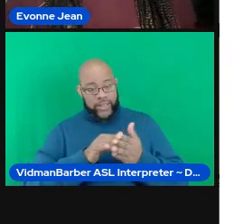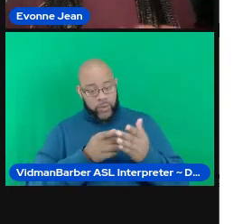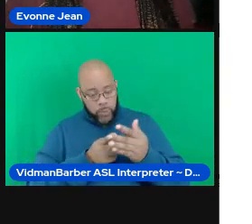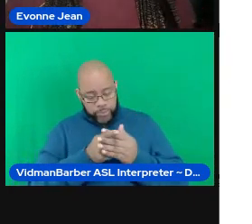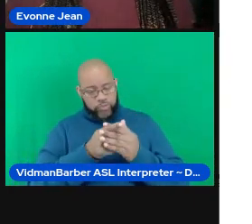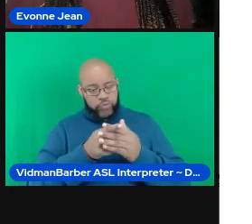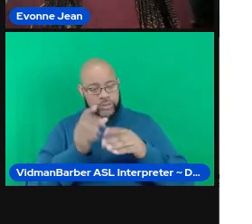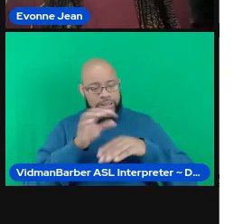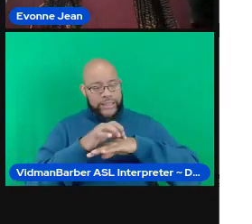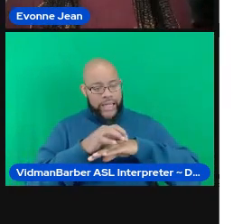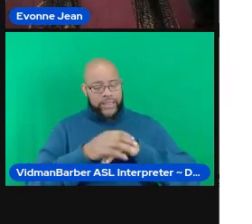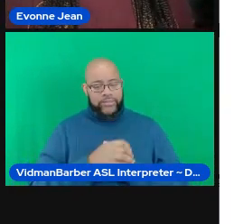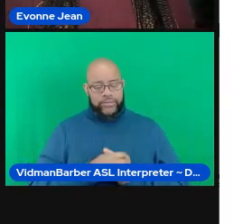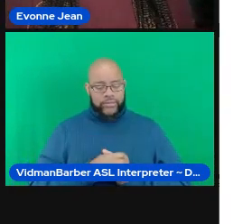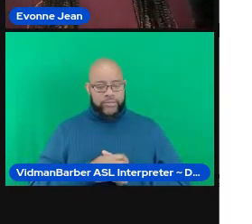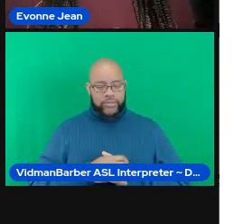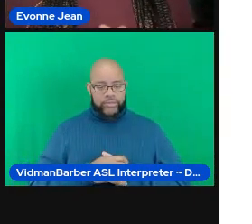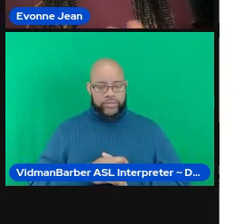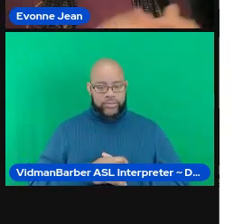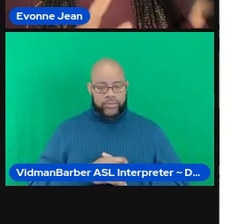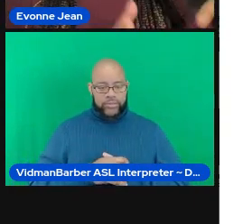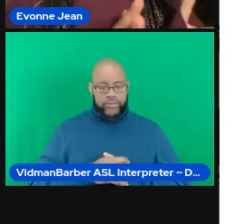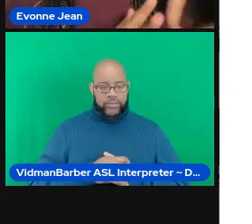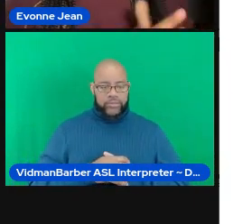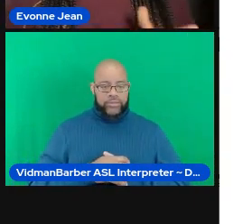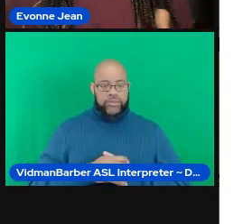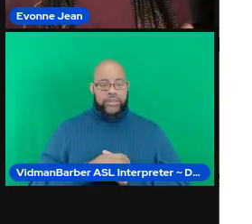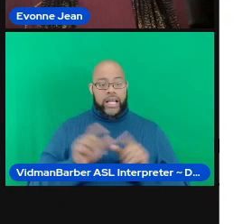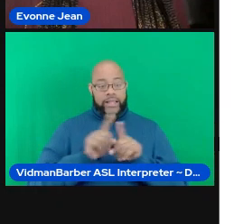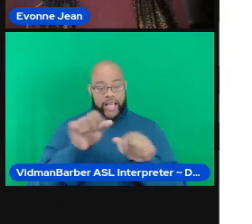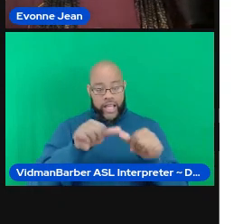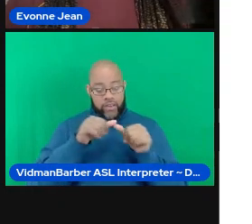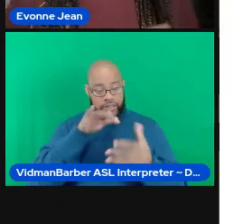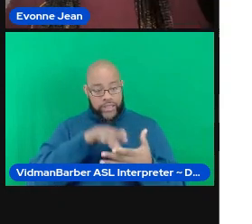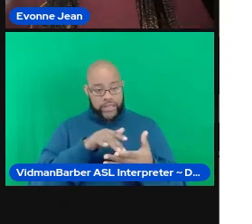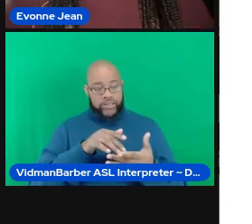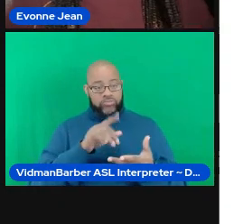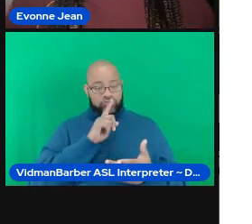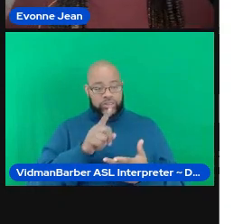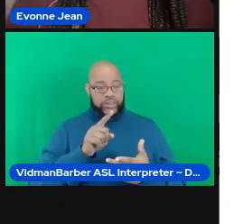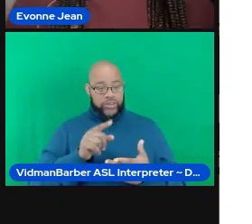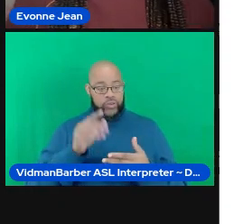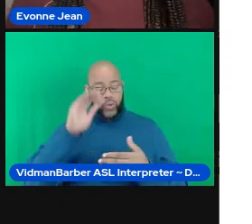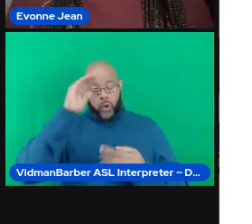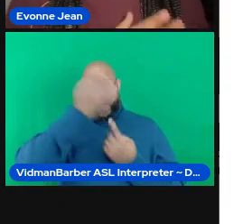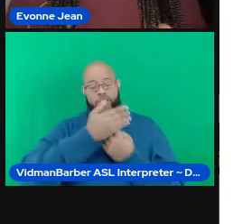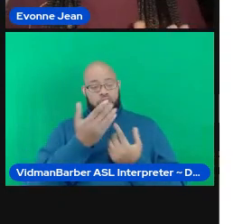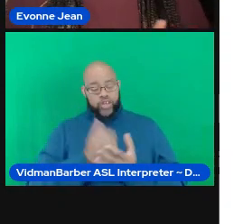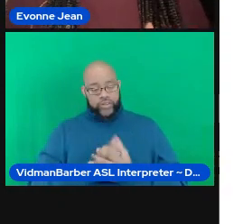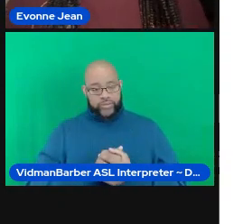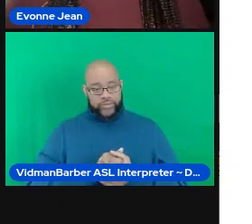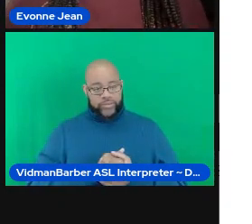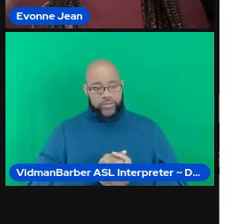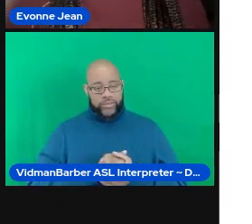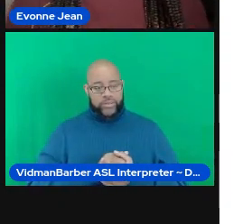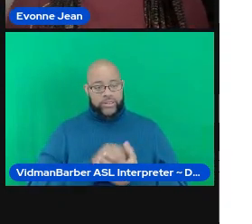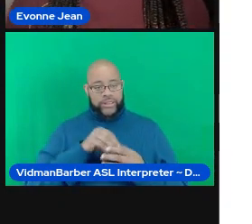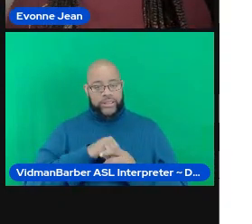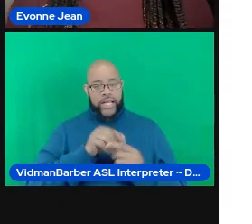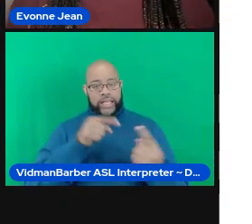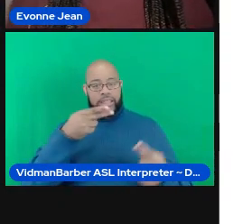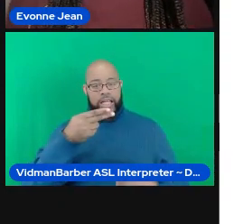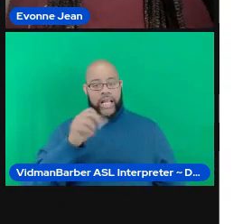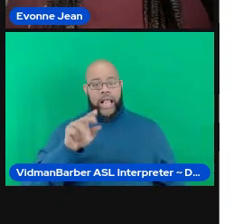penetration and cutaneous helminth infection, as this area of study has been severely overlooked in anti-helminth